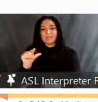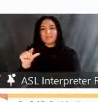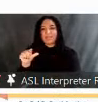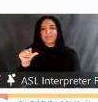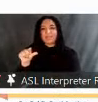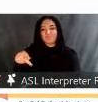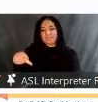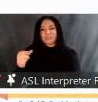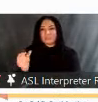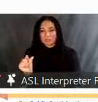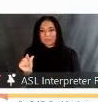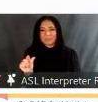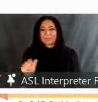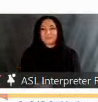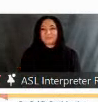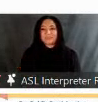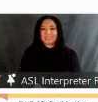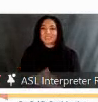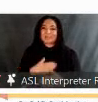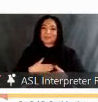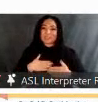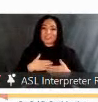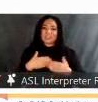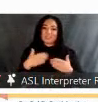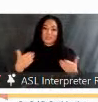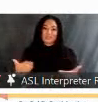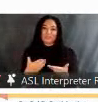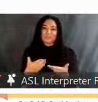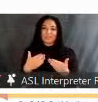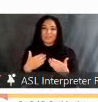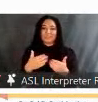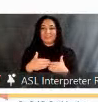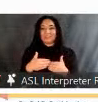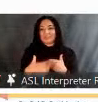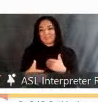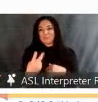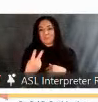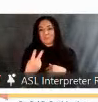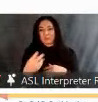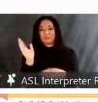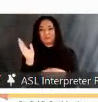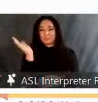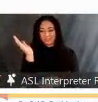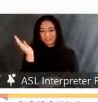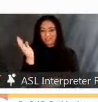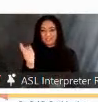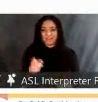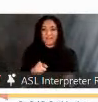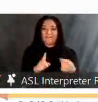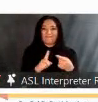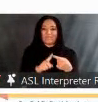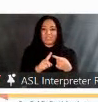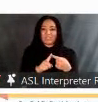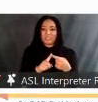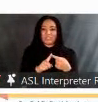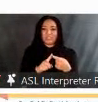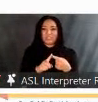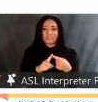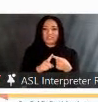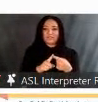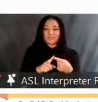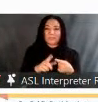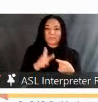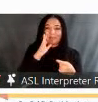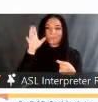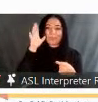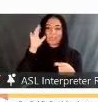my pleasure to introduce the next 2 presentations. First, we will hear a presentation from the team at the Parent